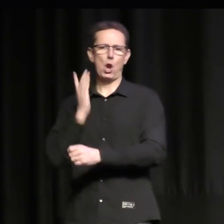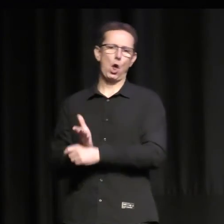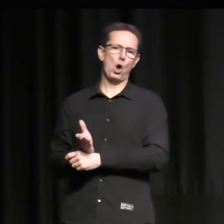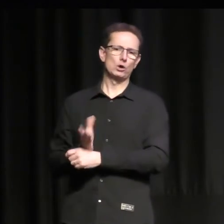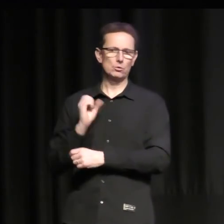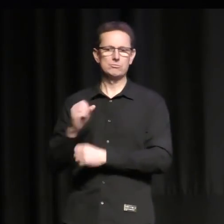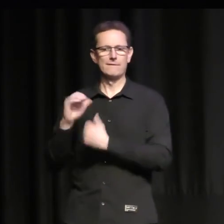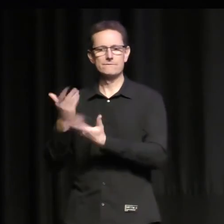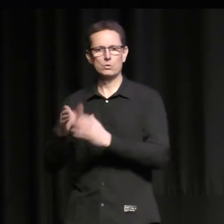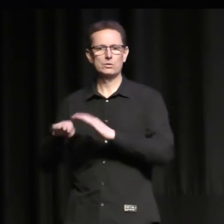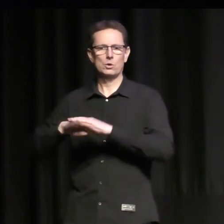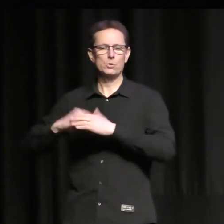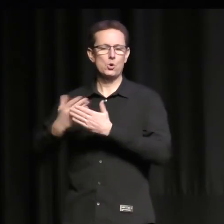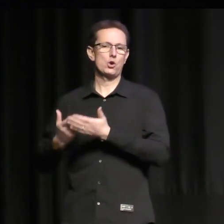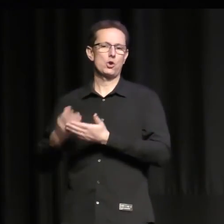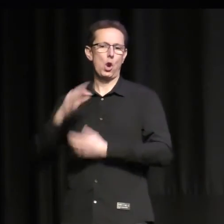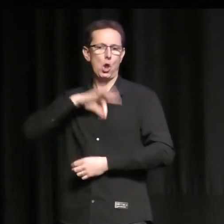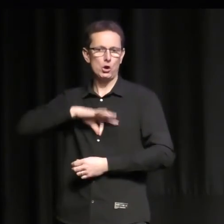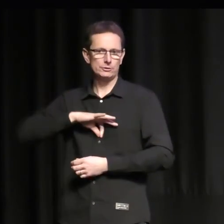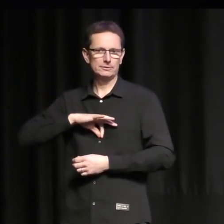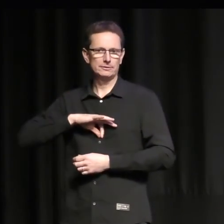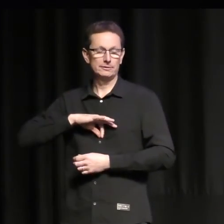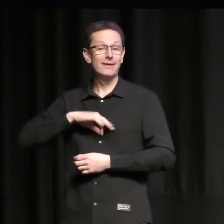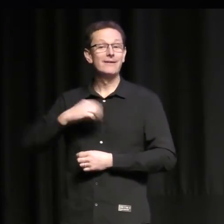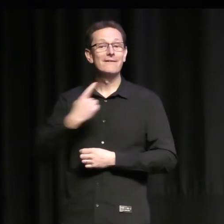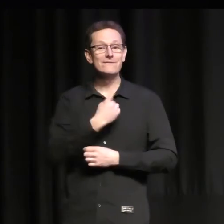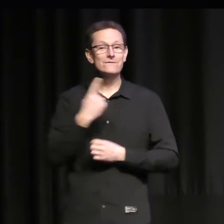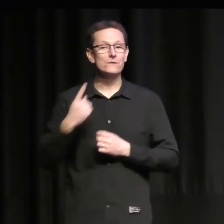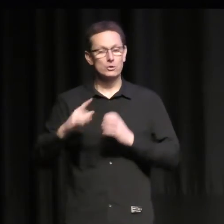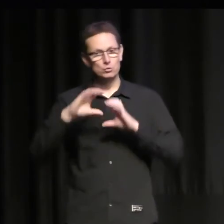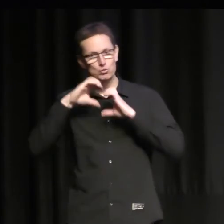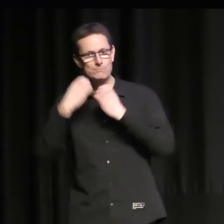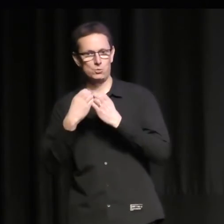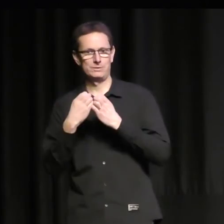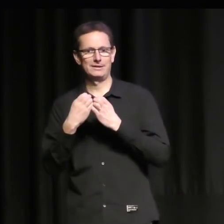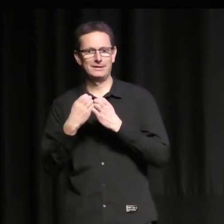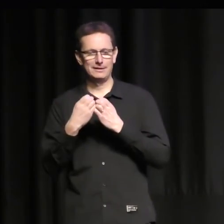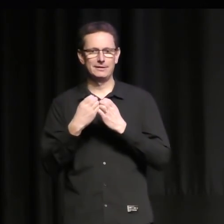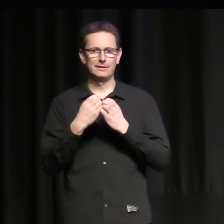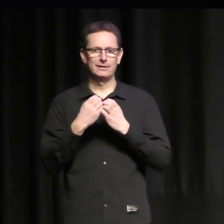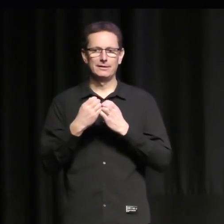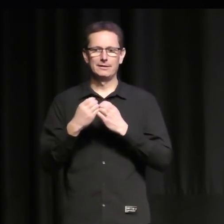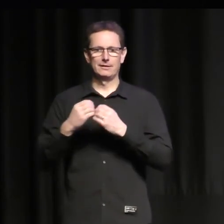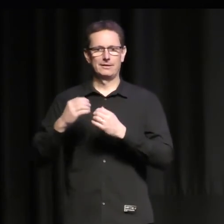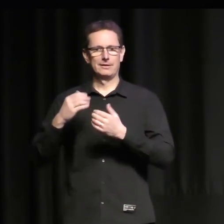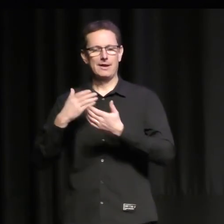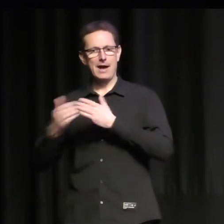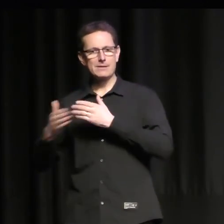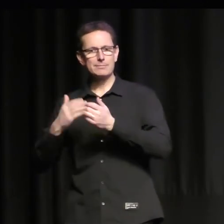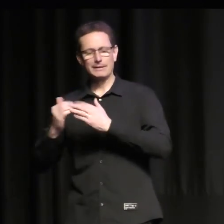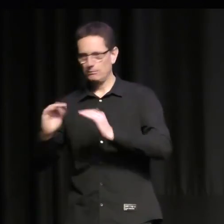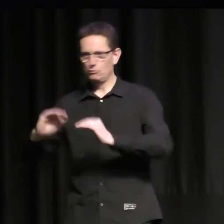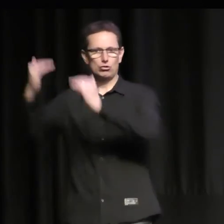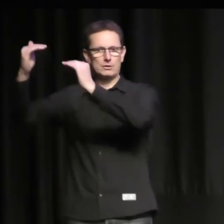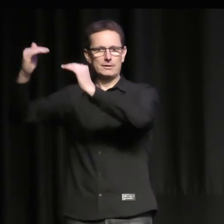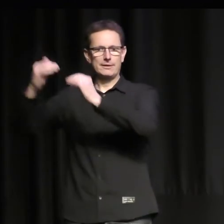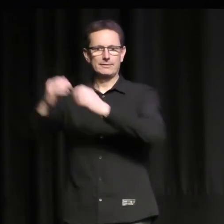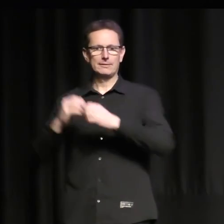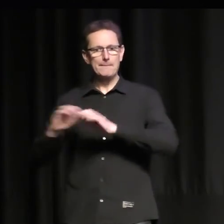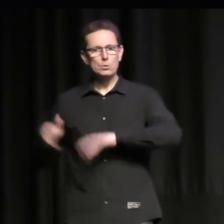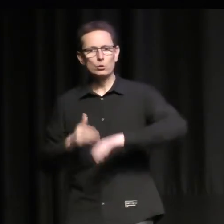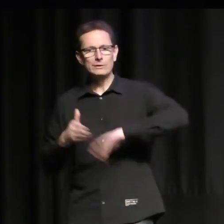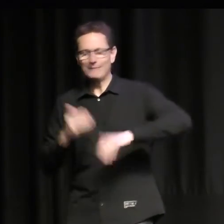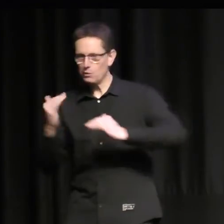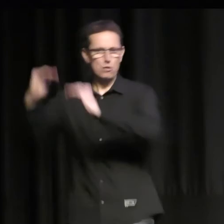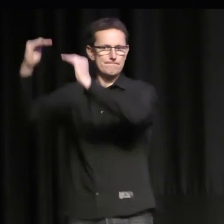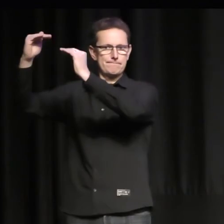income. In every community, the amount of work went up. The productivity of the work went up.